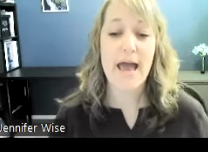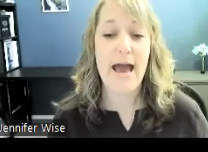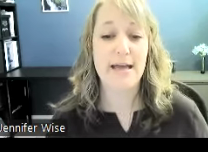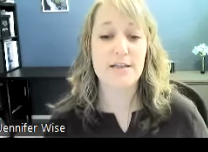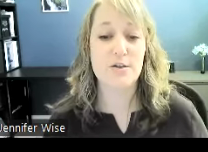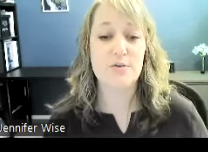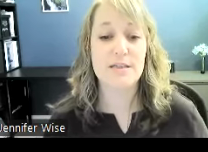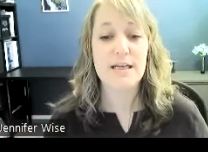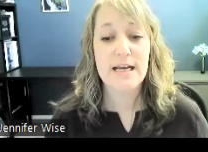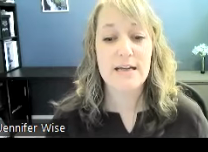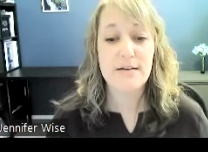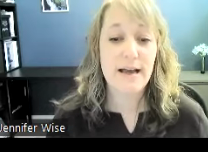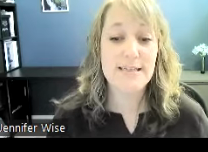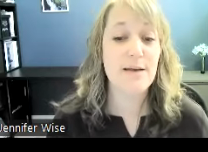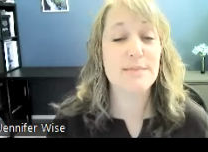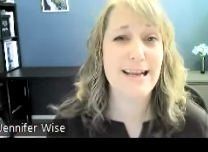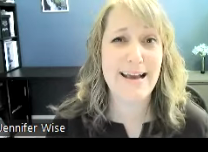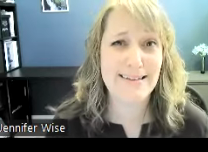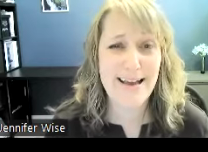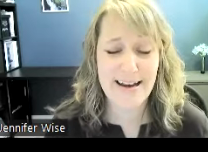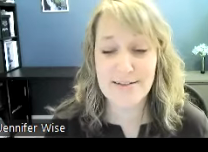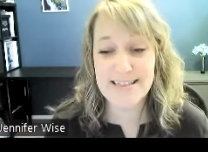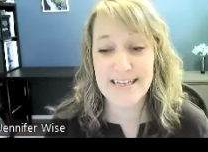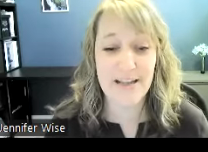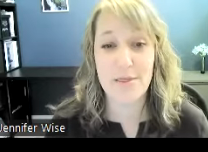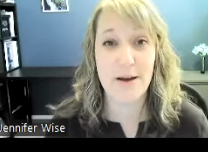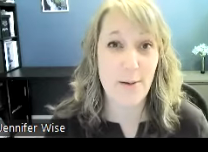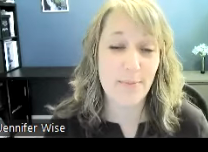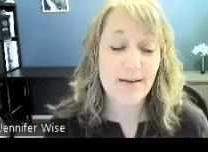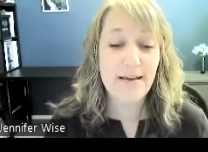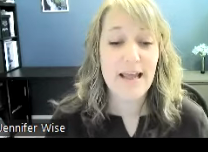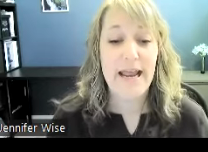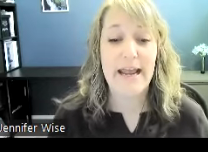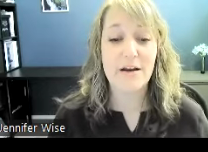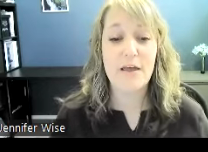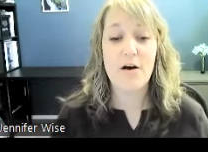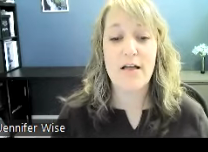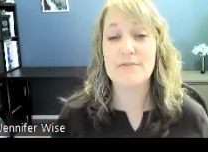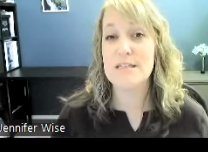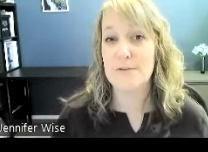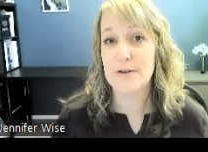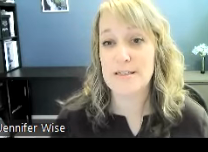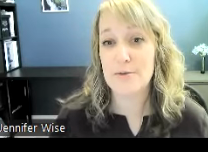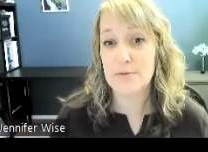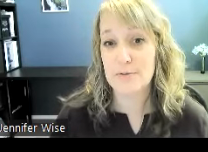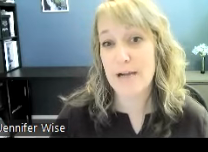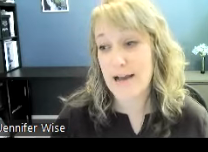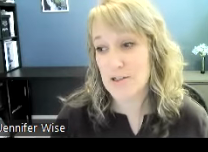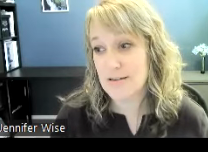walking, attitudes, attempts at unsticking the gum, and they all have